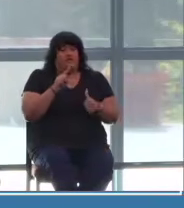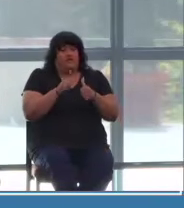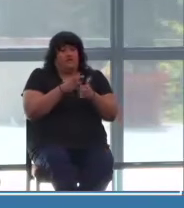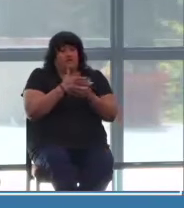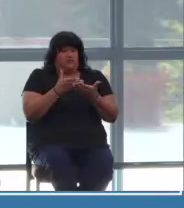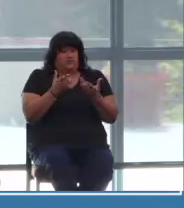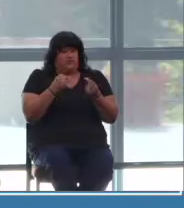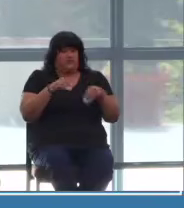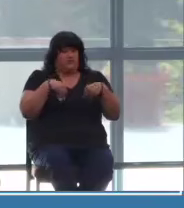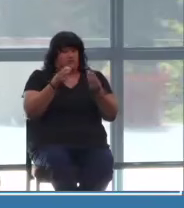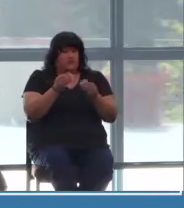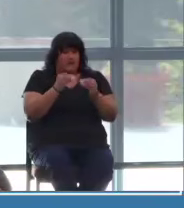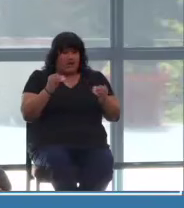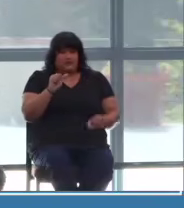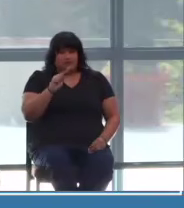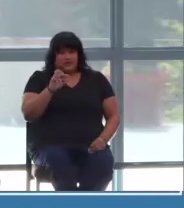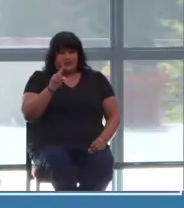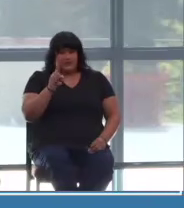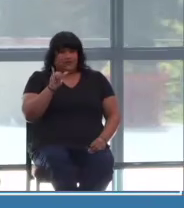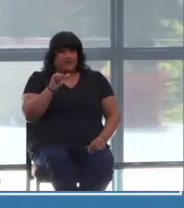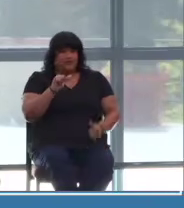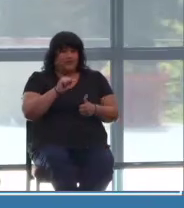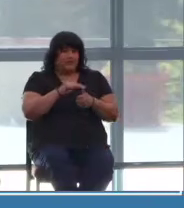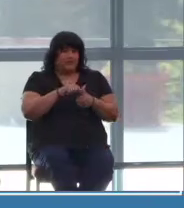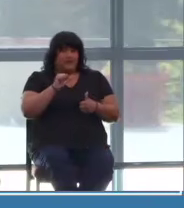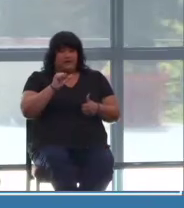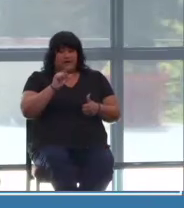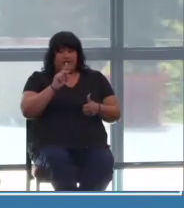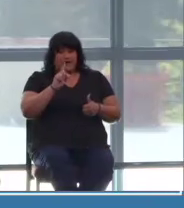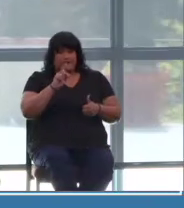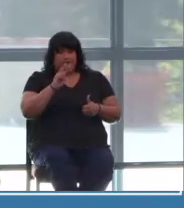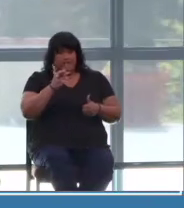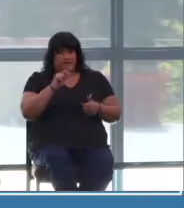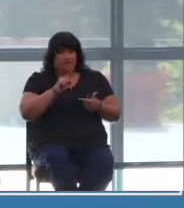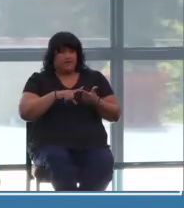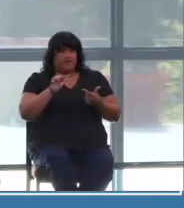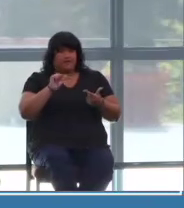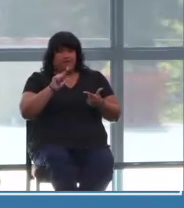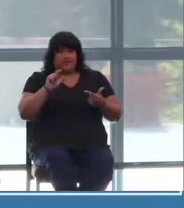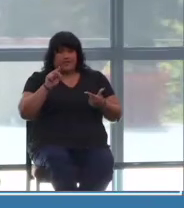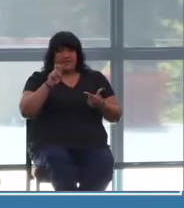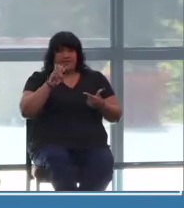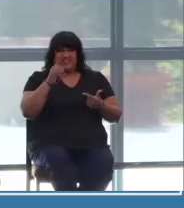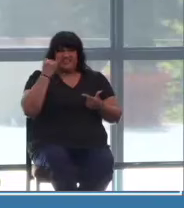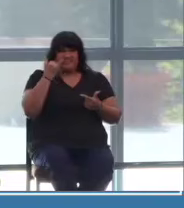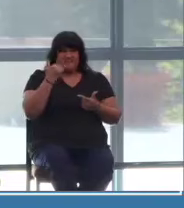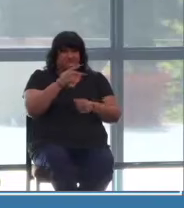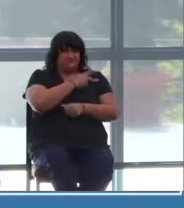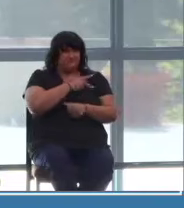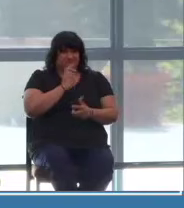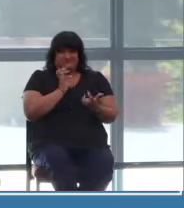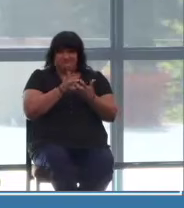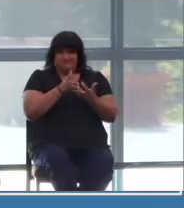give nonsteroidals like Advil or Aleve. If patients have an issue with that, I have them use Voltaren